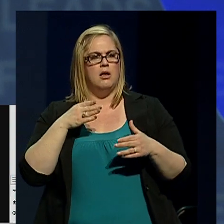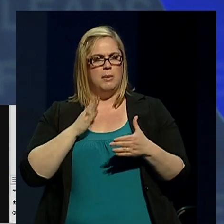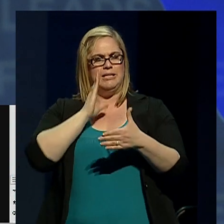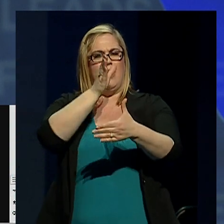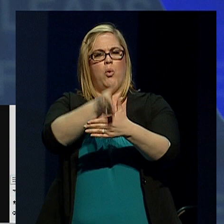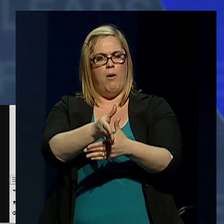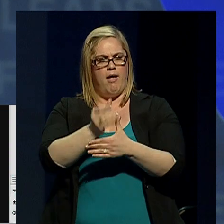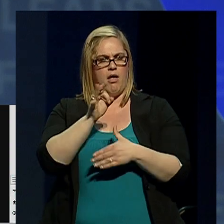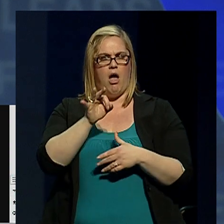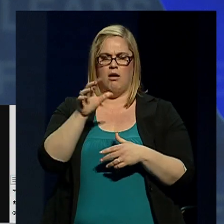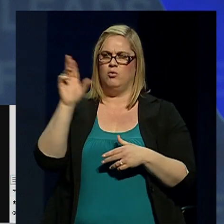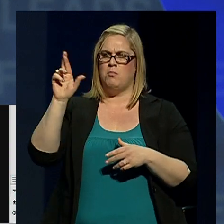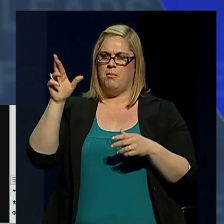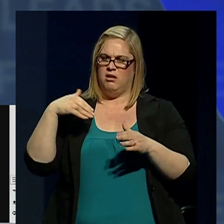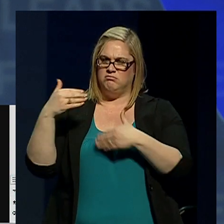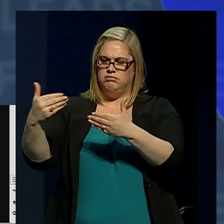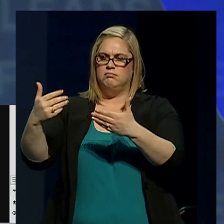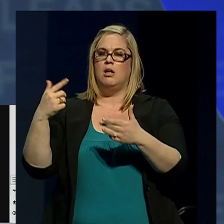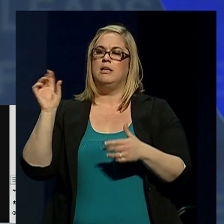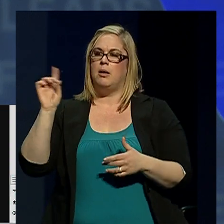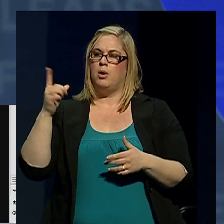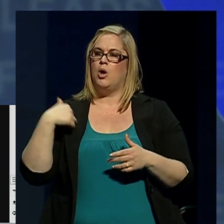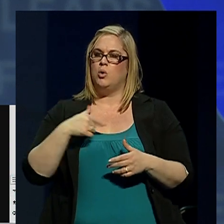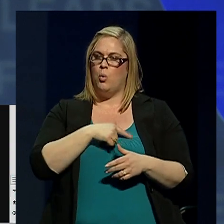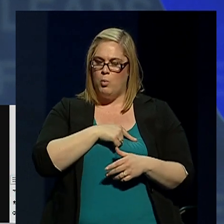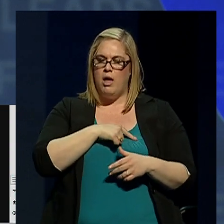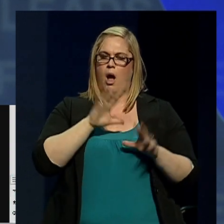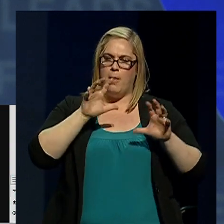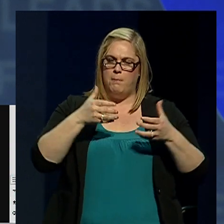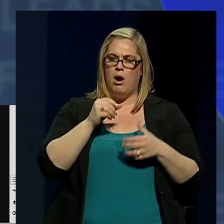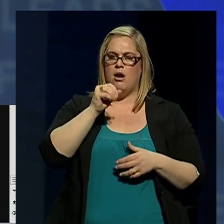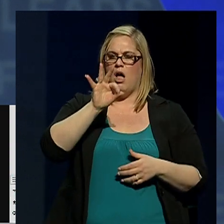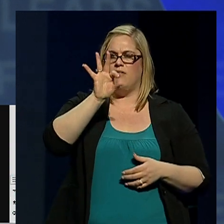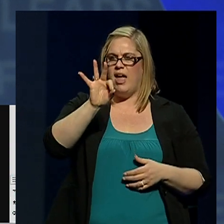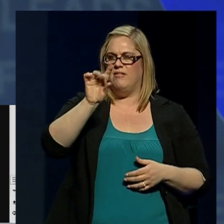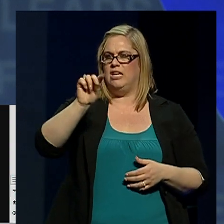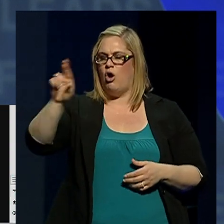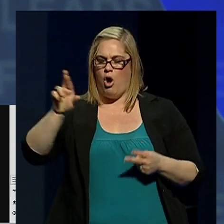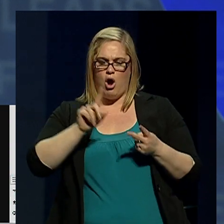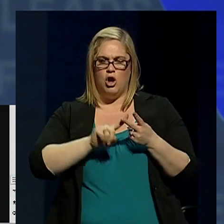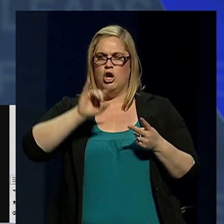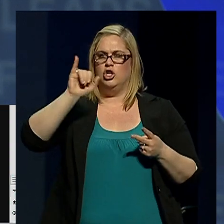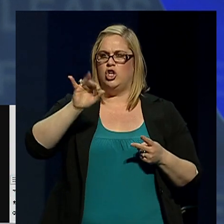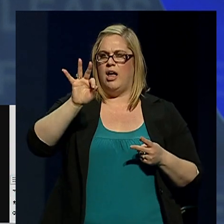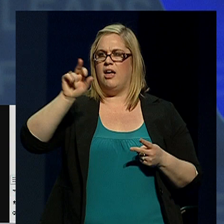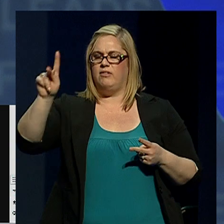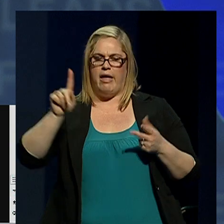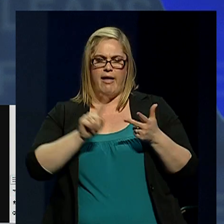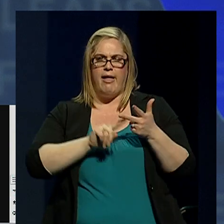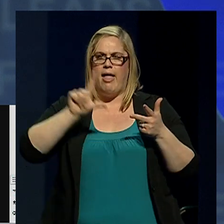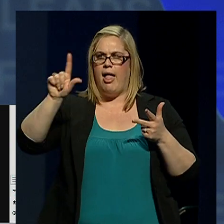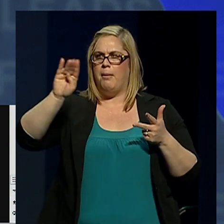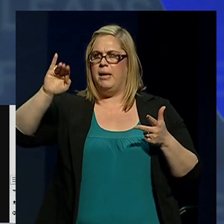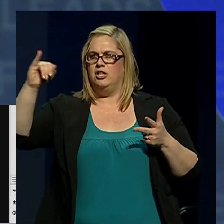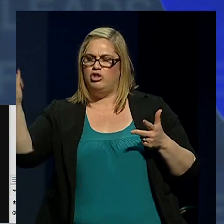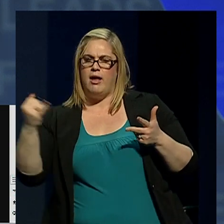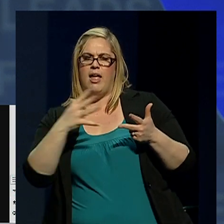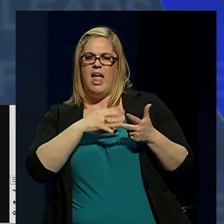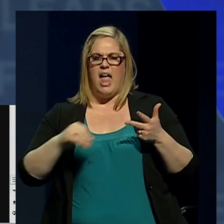Democrats, we're the party of FDR, JFK, LBJ, and